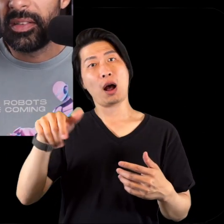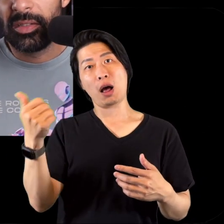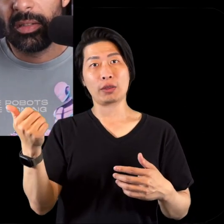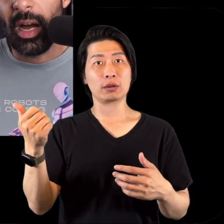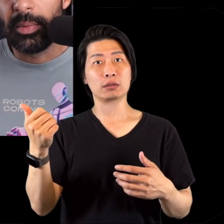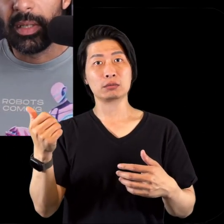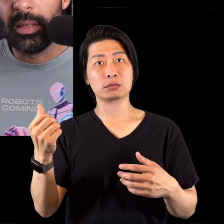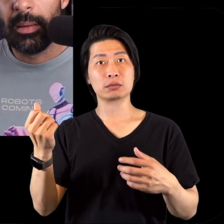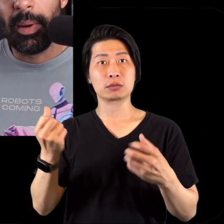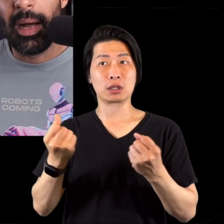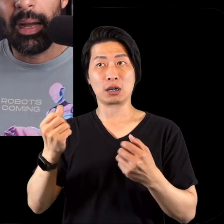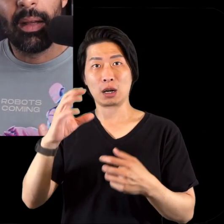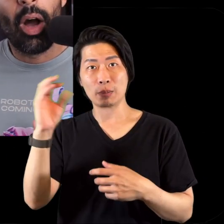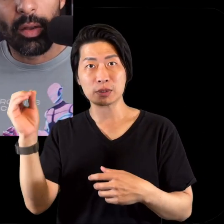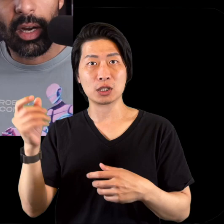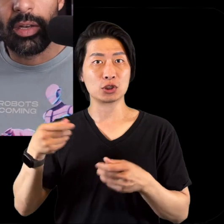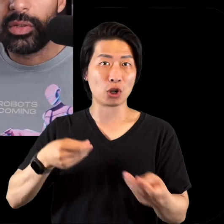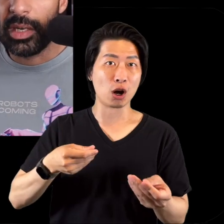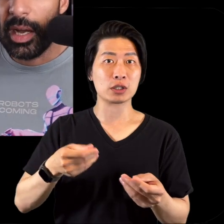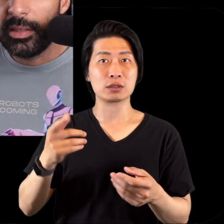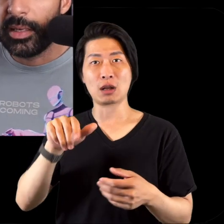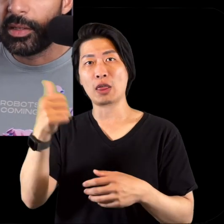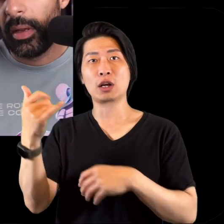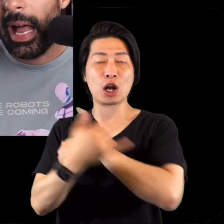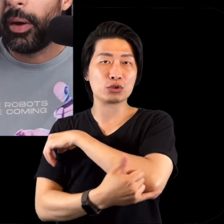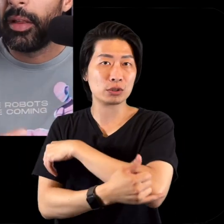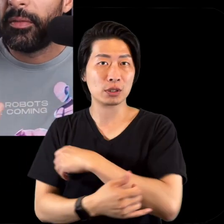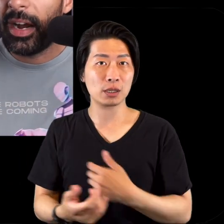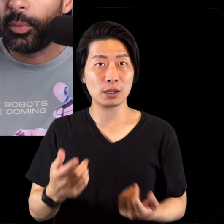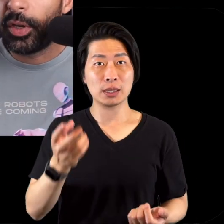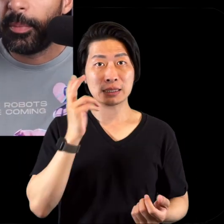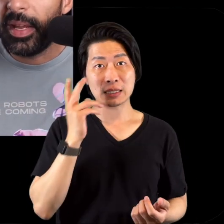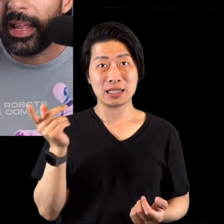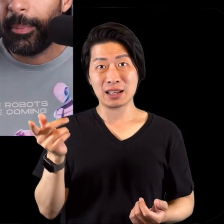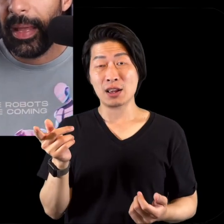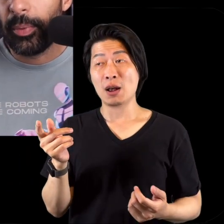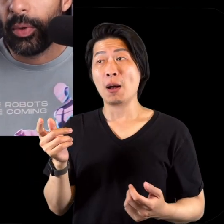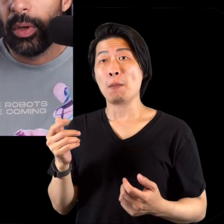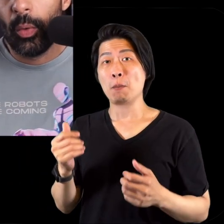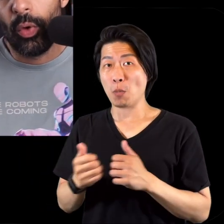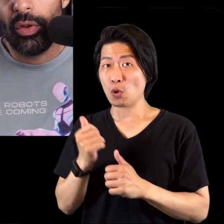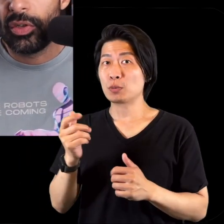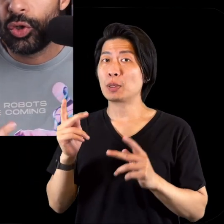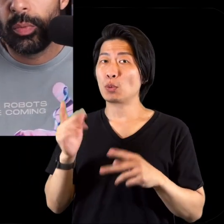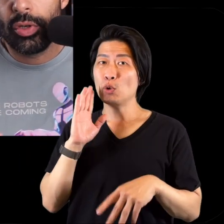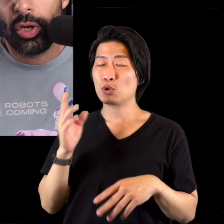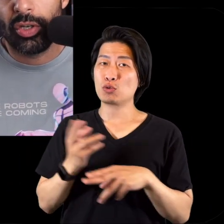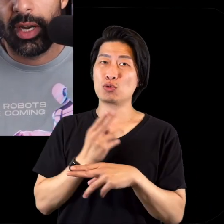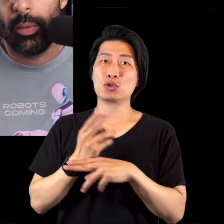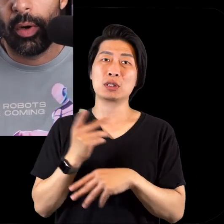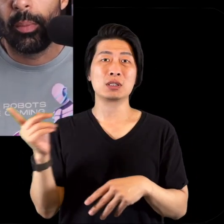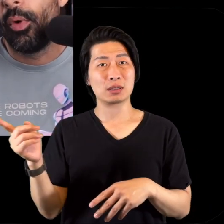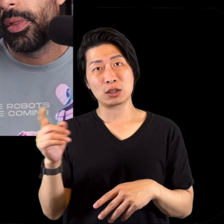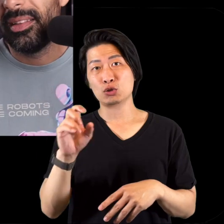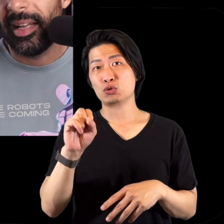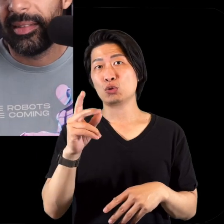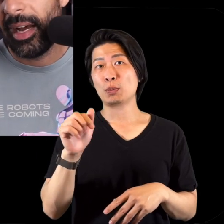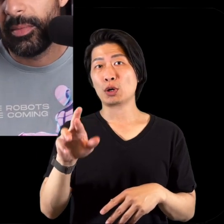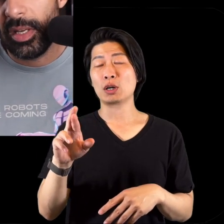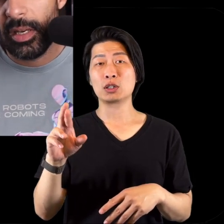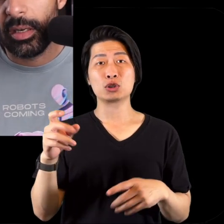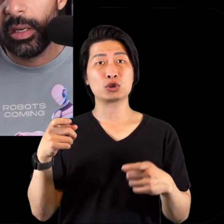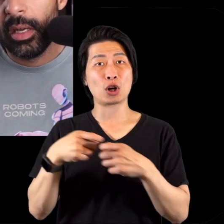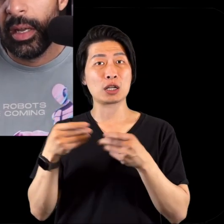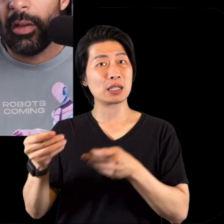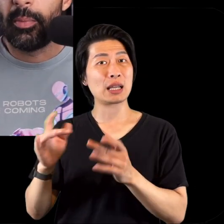term, if this is adopted by other countries and continents. Now, another variable could be that people will use the supercharger network more than 10